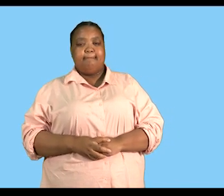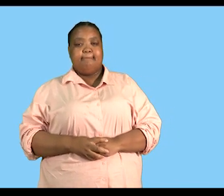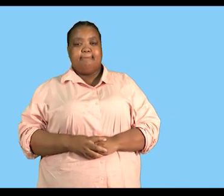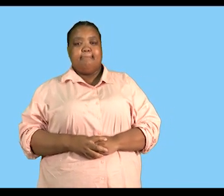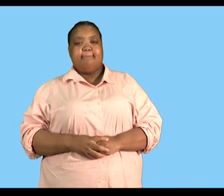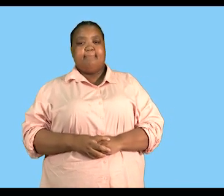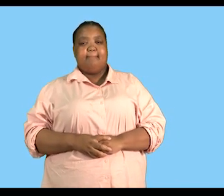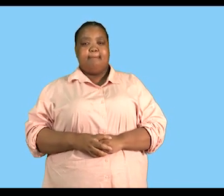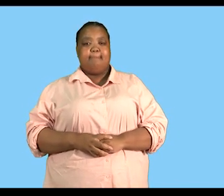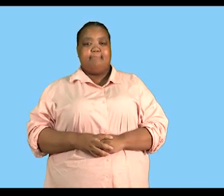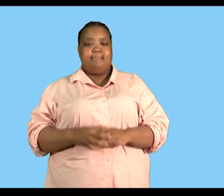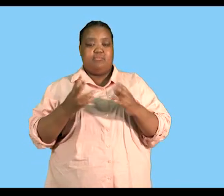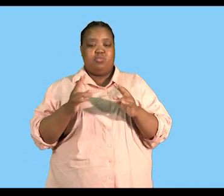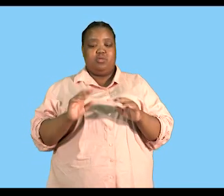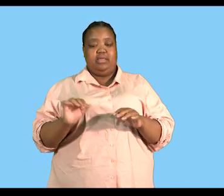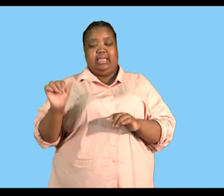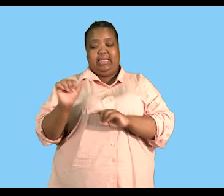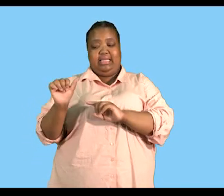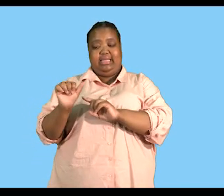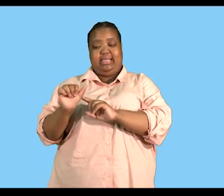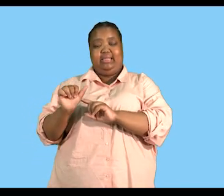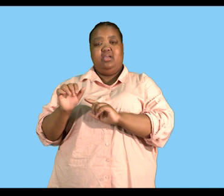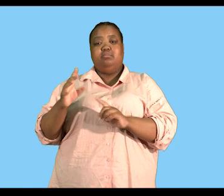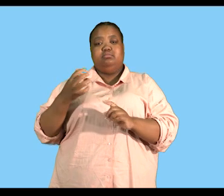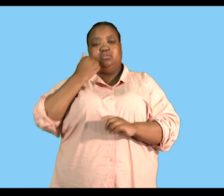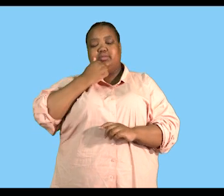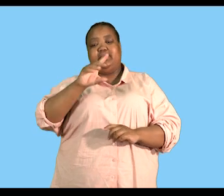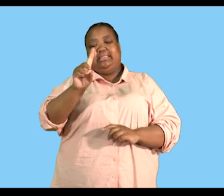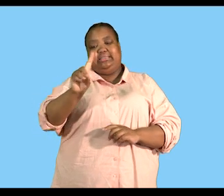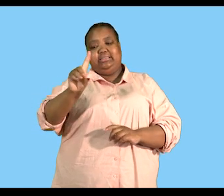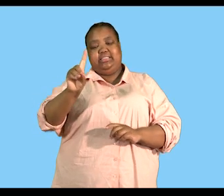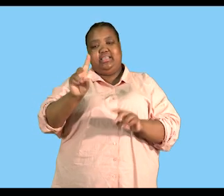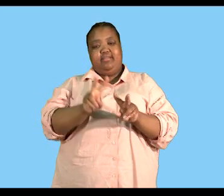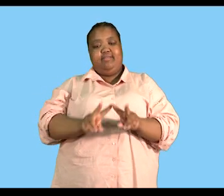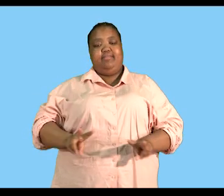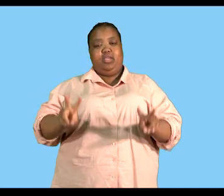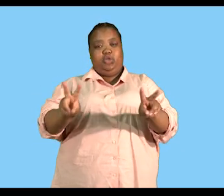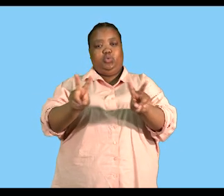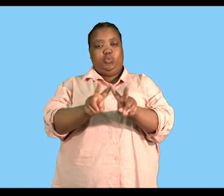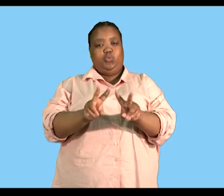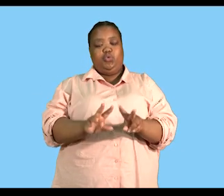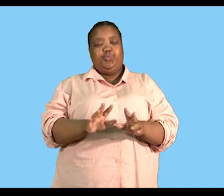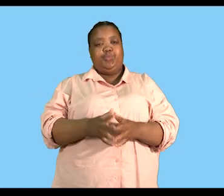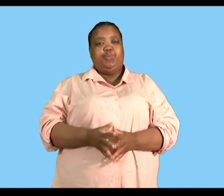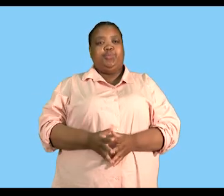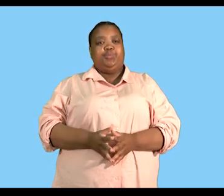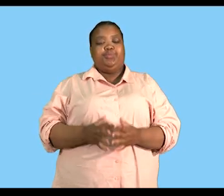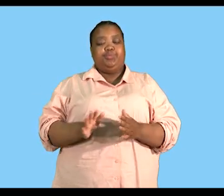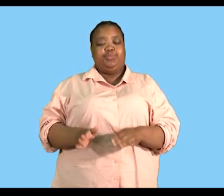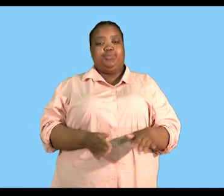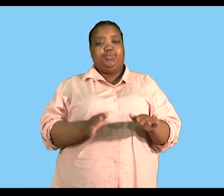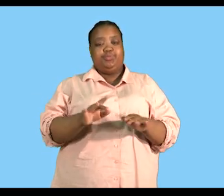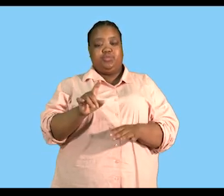2,500. So that will be our value of D. Then we move on to the next